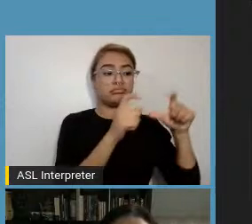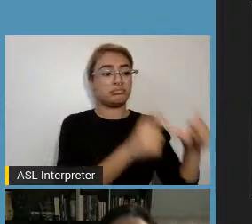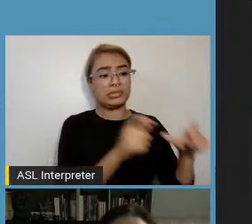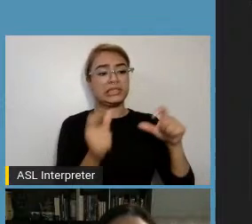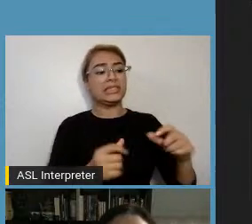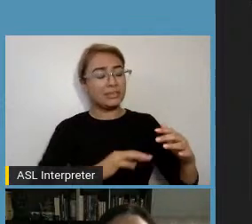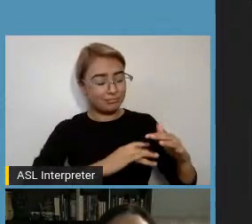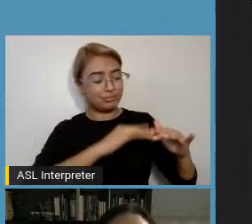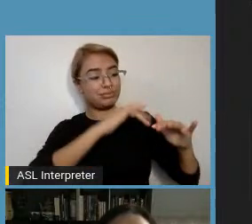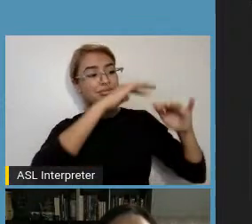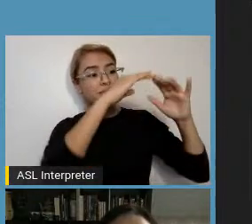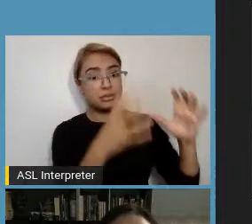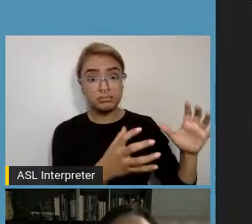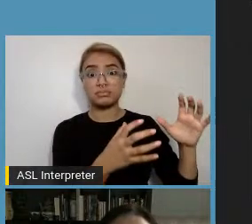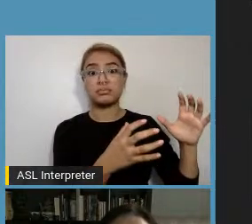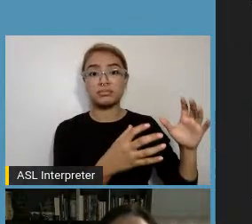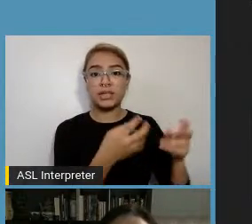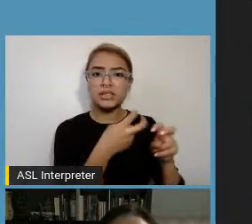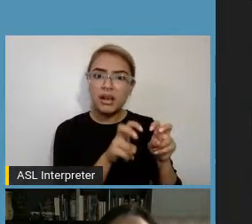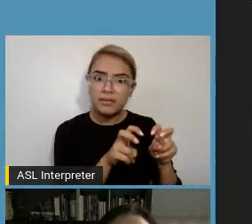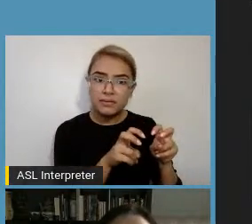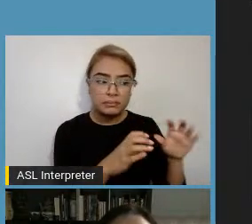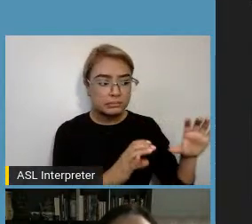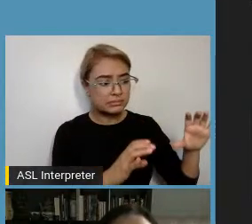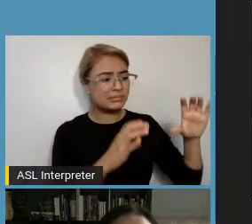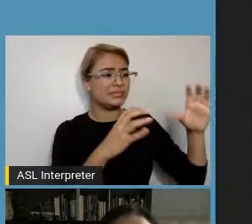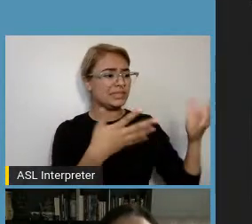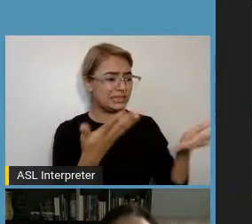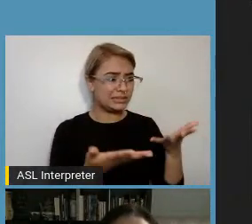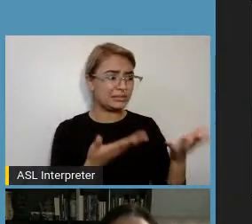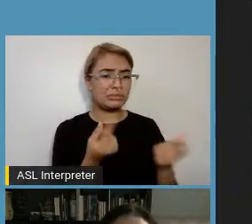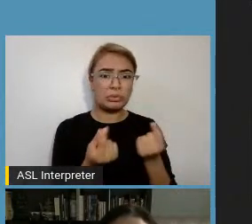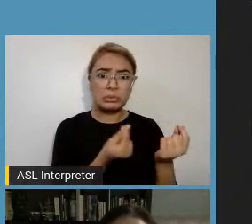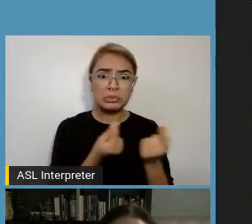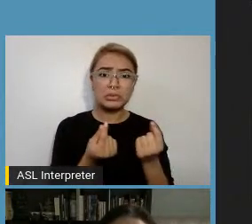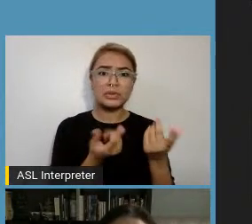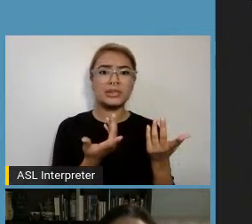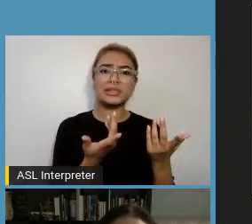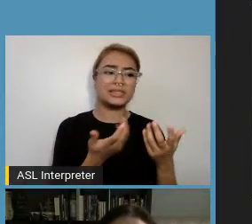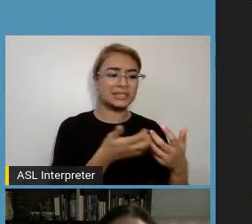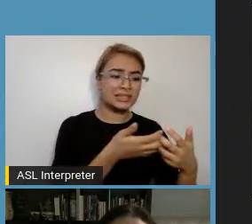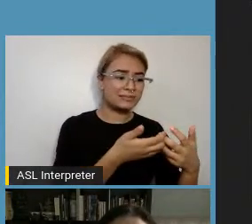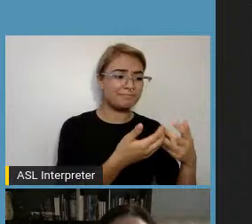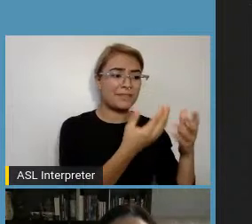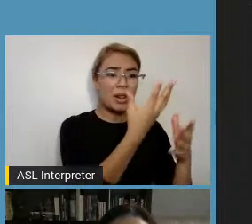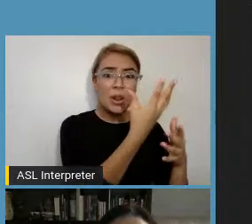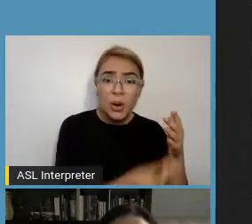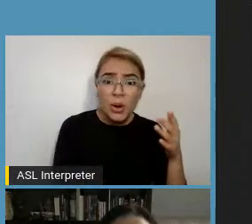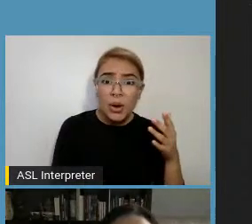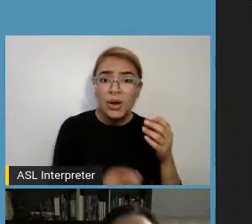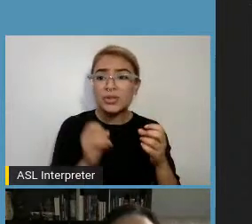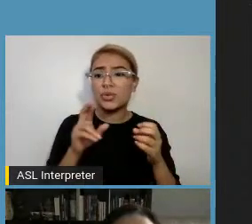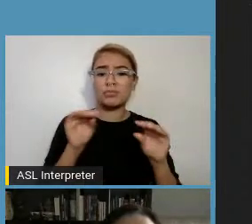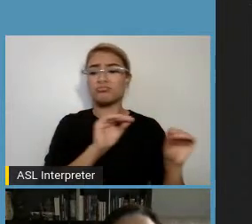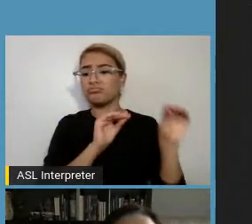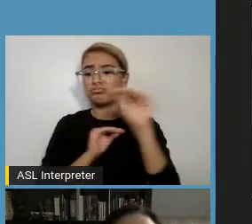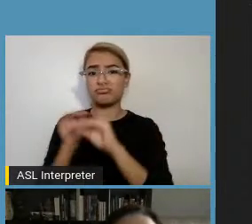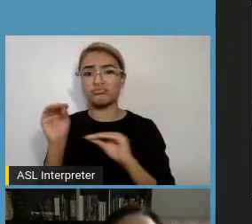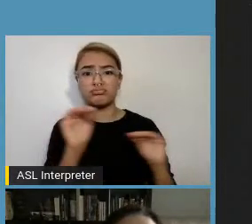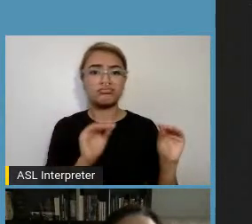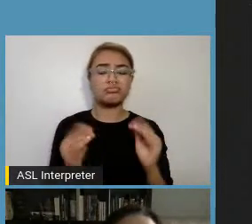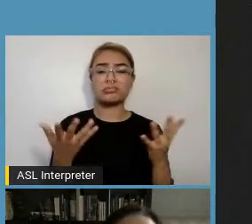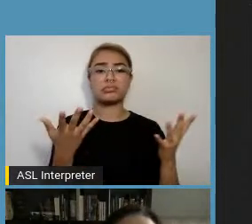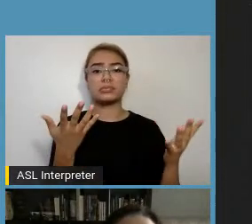really difficult to, as things get moved around over the years, things get separated from their original boxes.